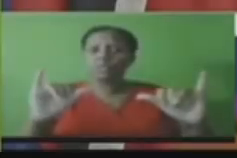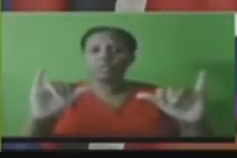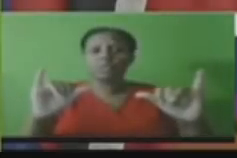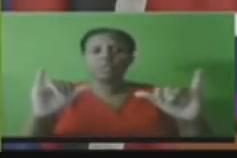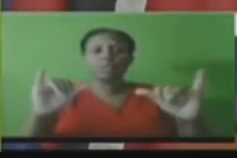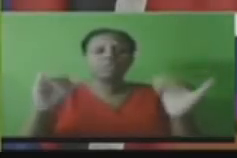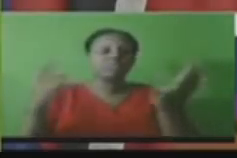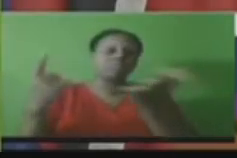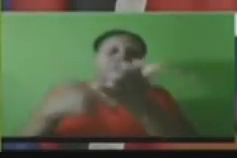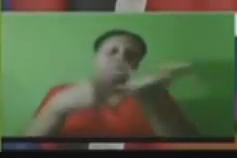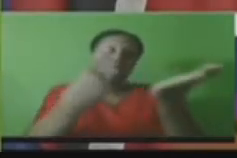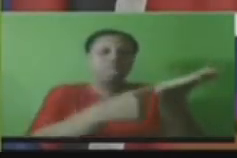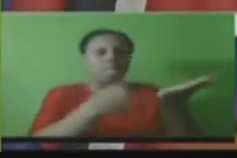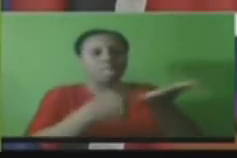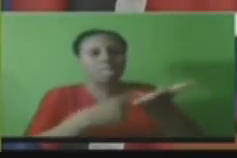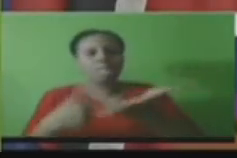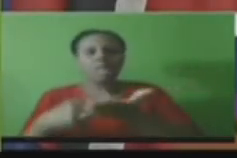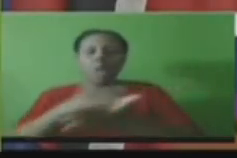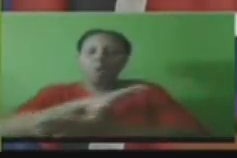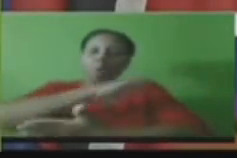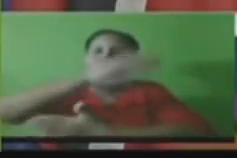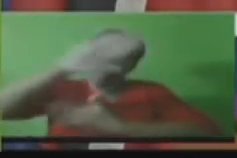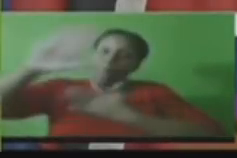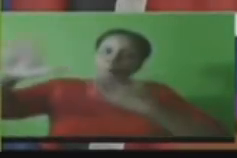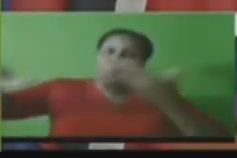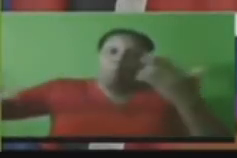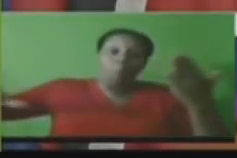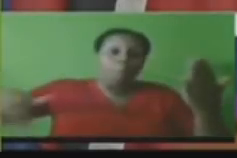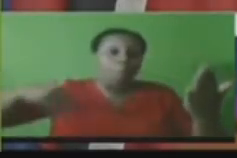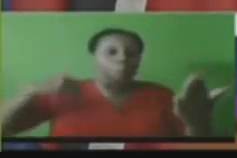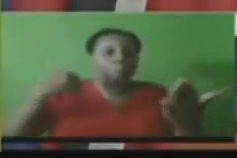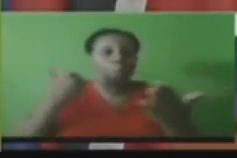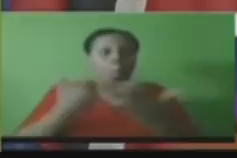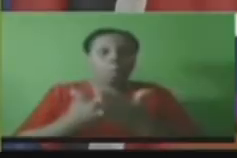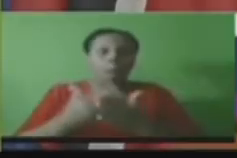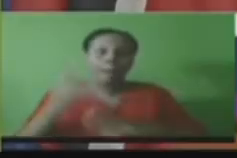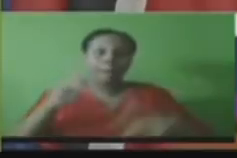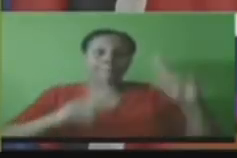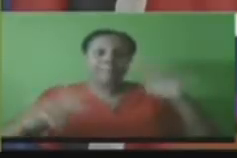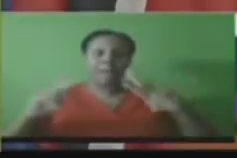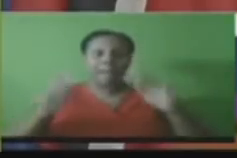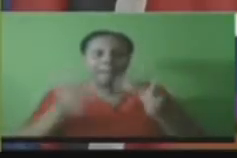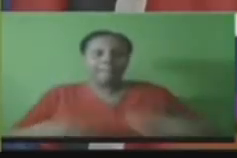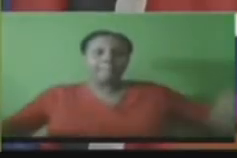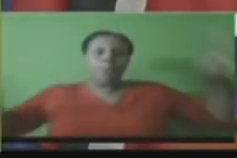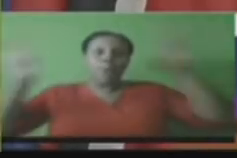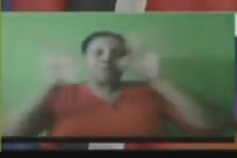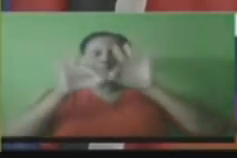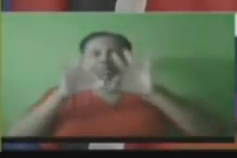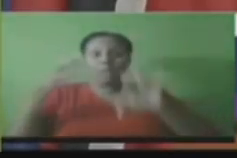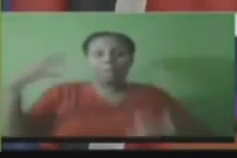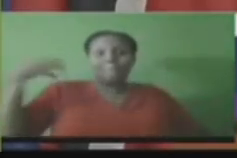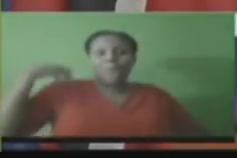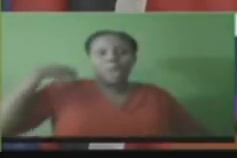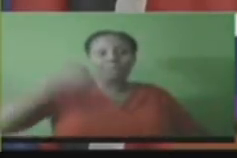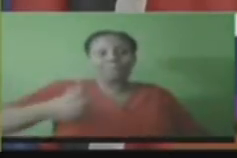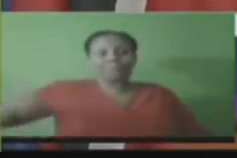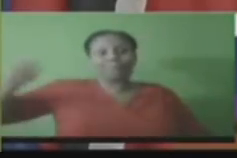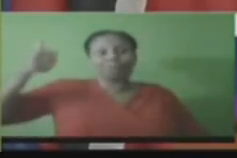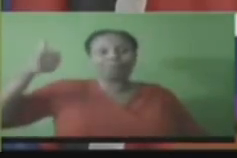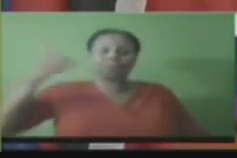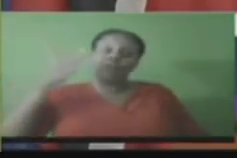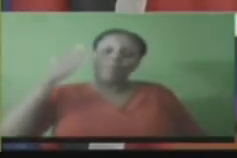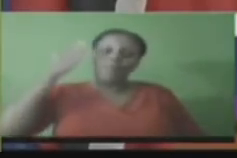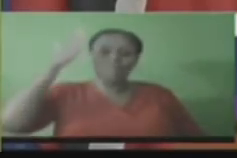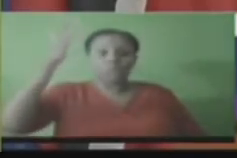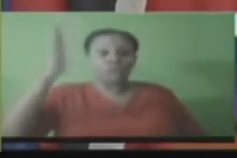all of the shareholders of Atlantic LNG, and at the appropriate time announcements will be made. And exactly as the